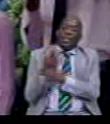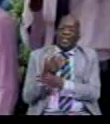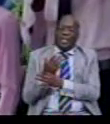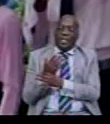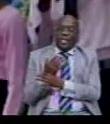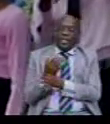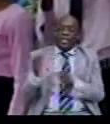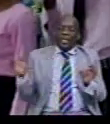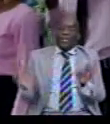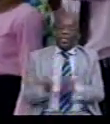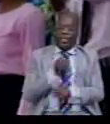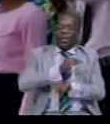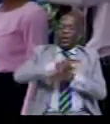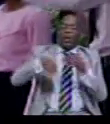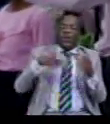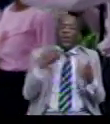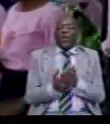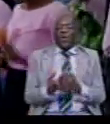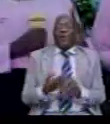all sickness away.